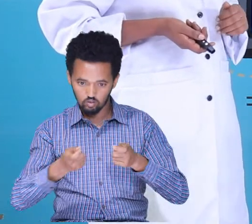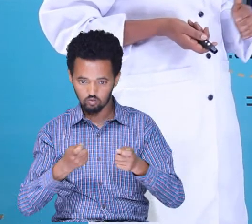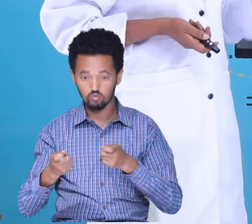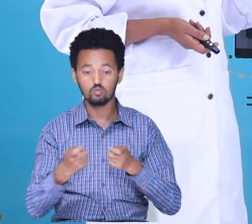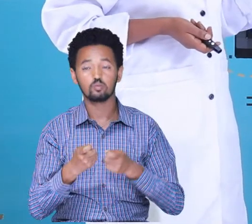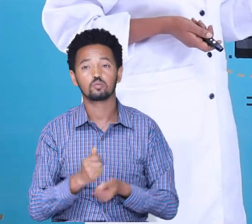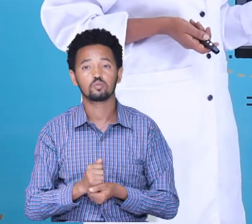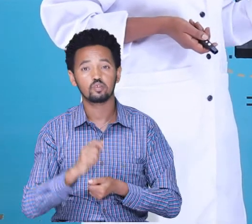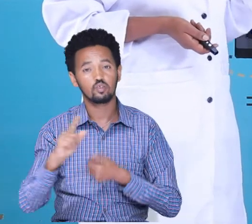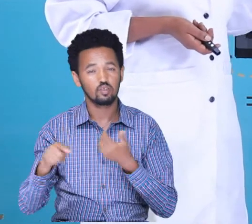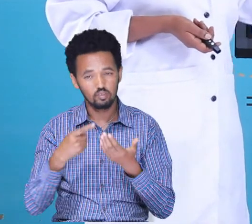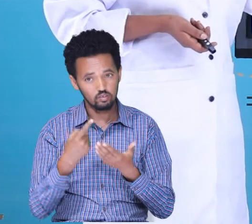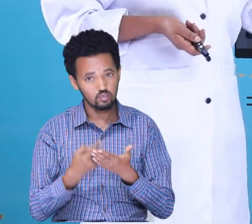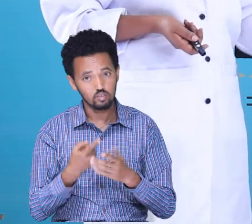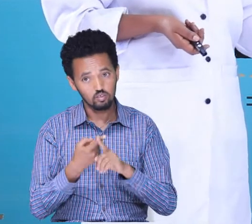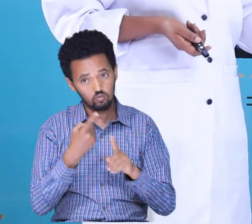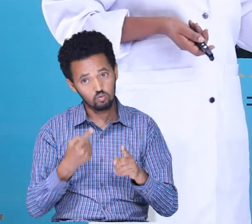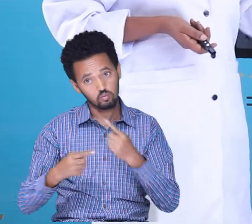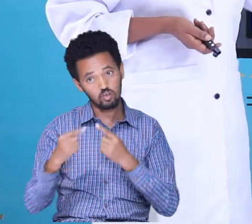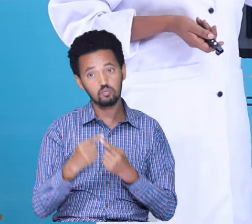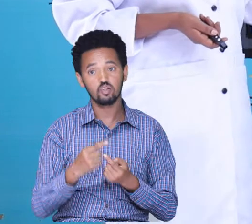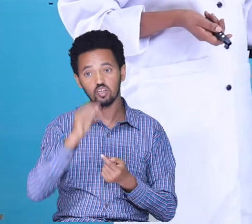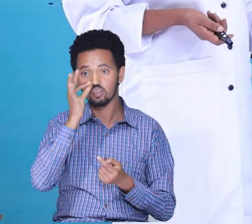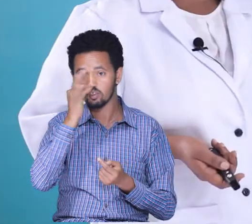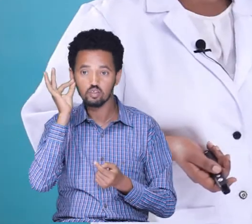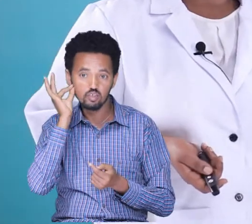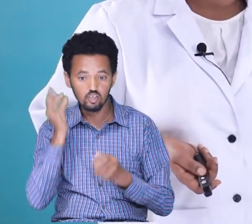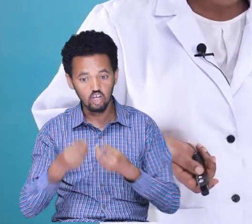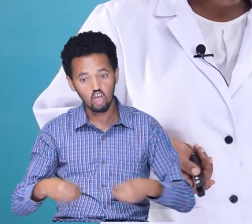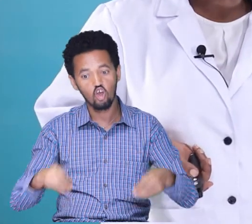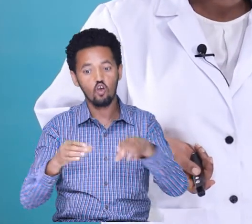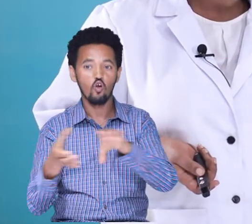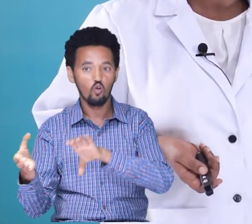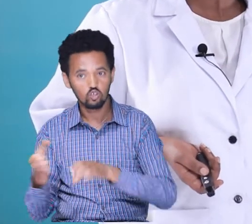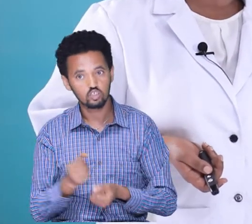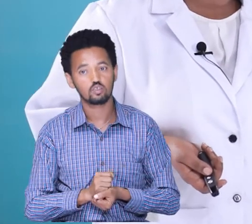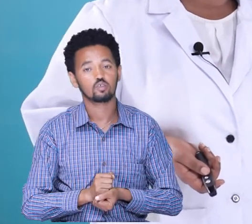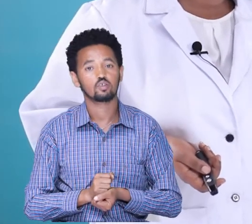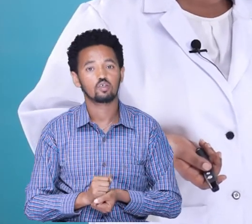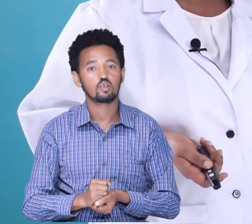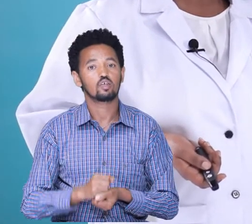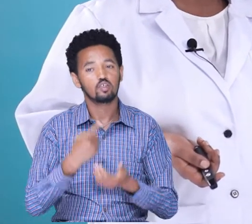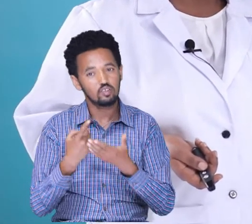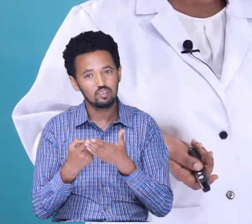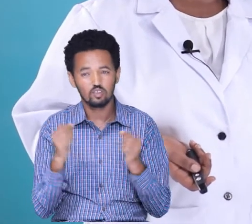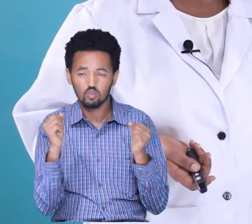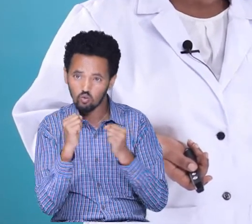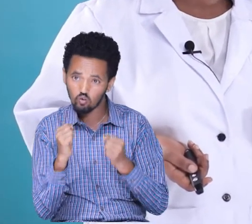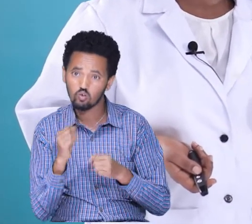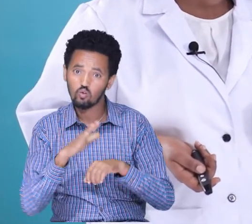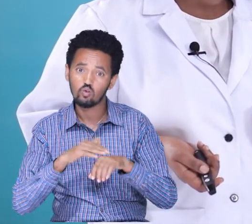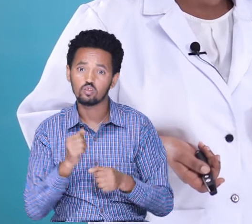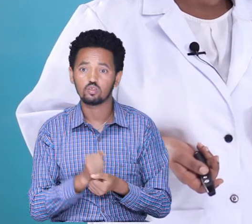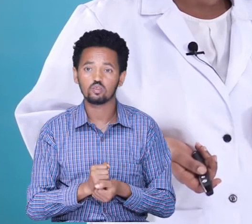wind that blow from the Indian Ocean. The wind that start from the Indian Ocean, we call it southeast